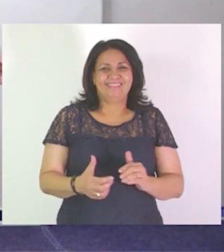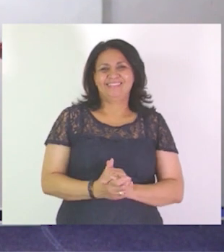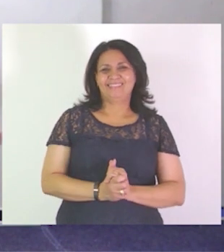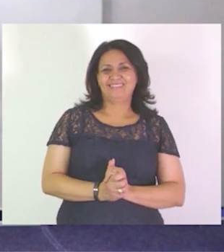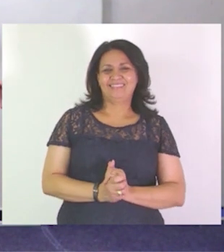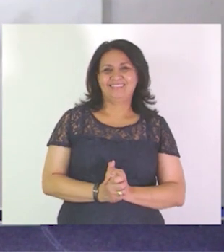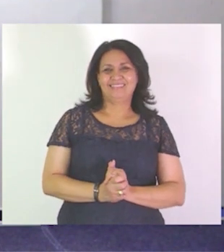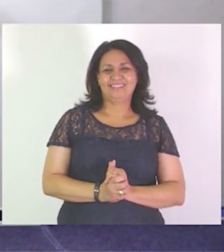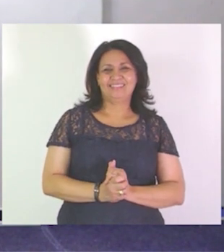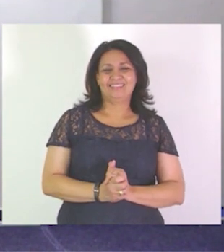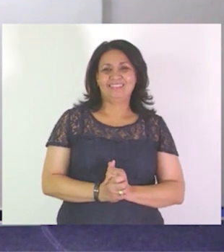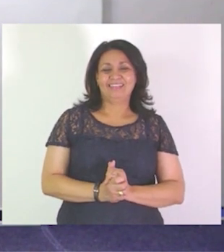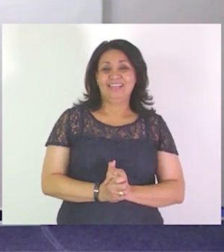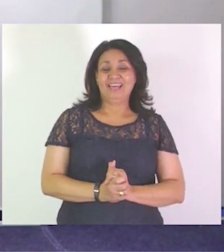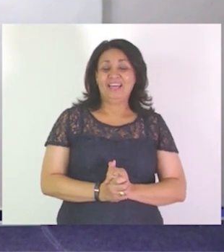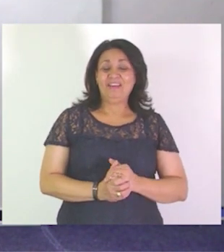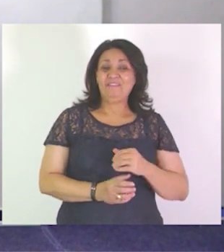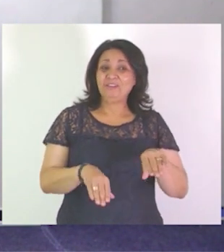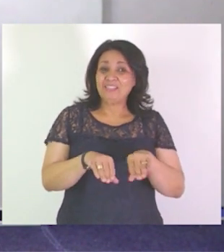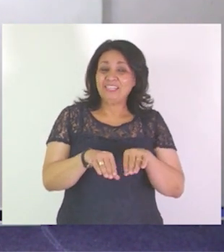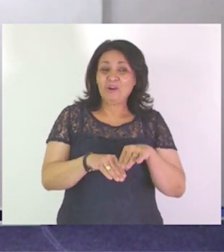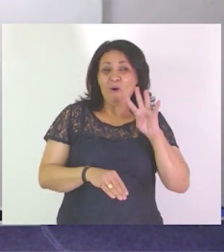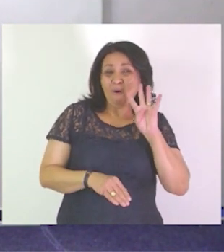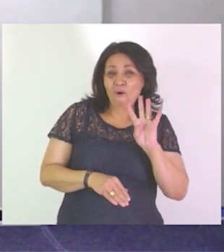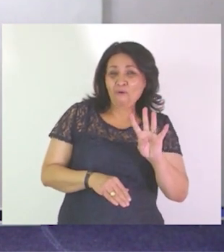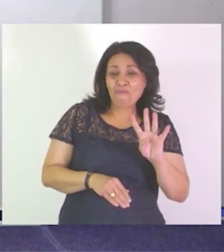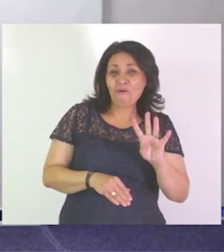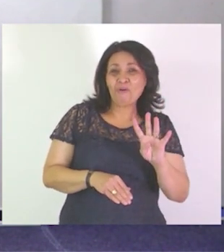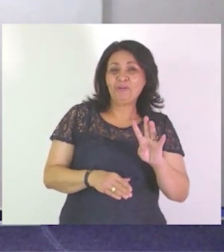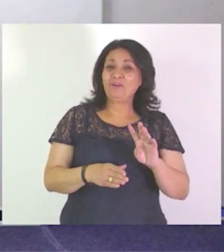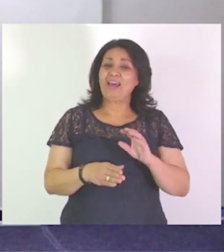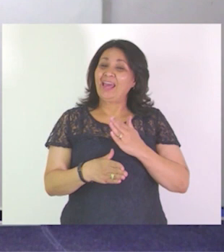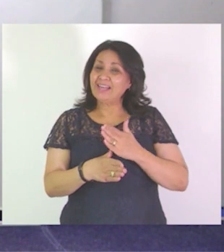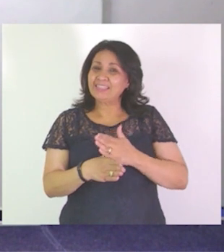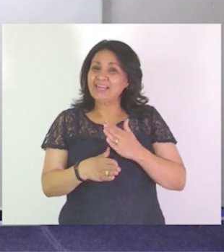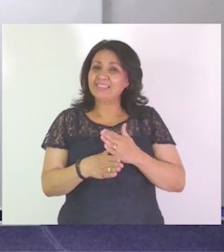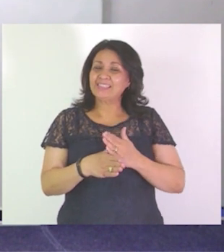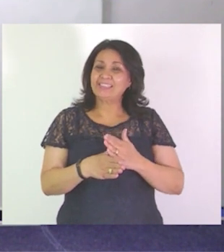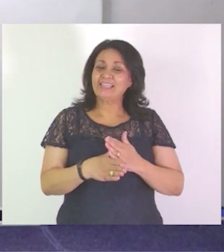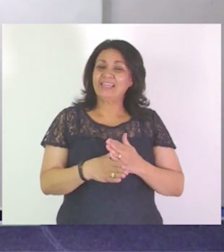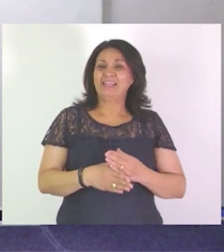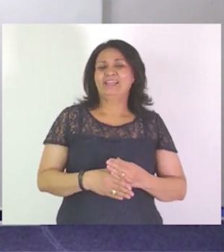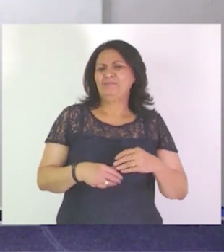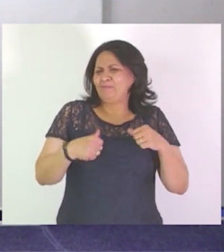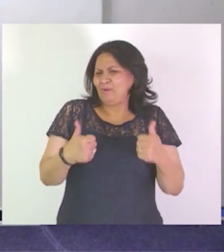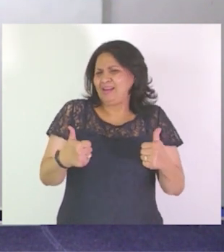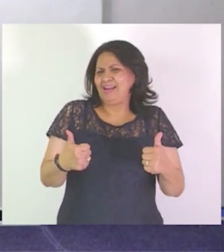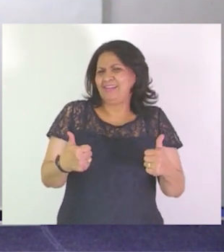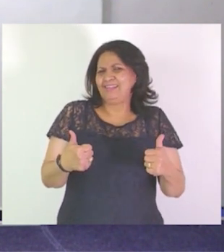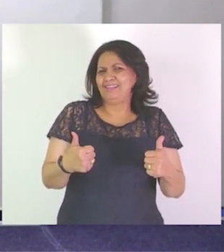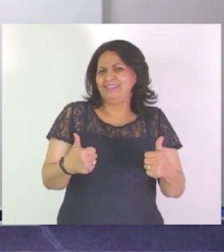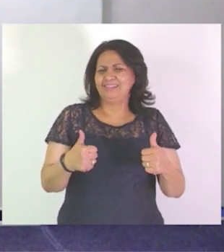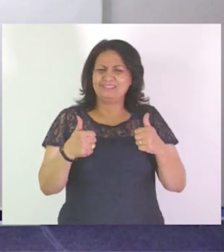If you managed to do all 4 of the exercises with us, Well done. And well done to my friend